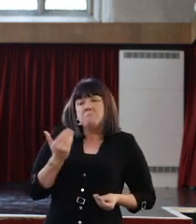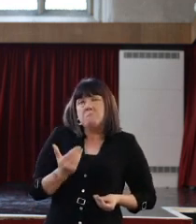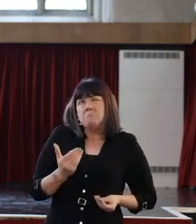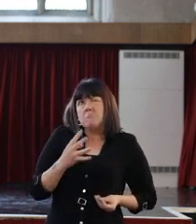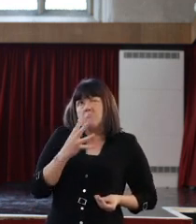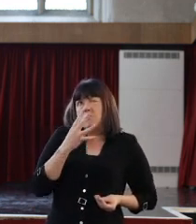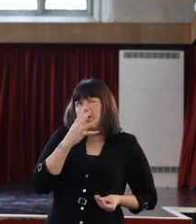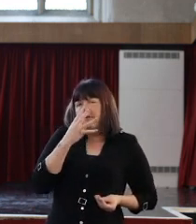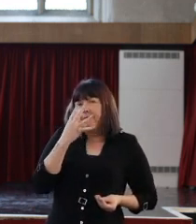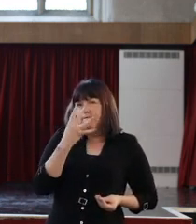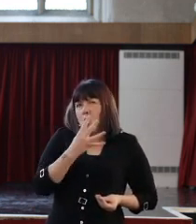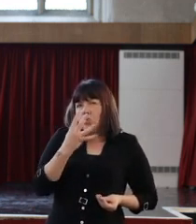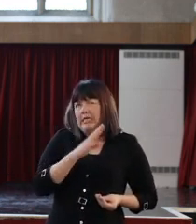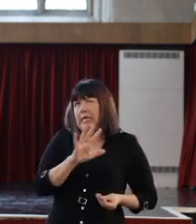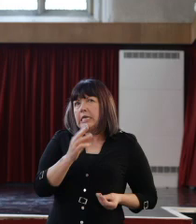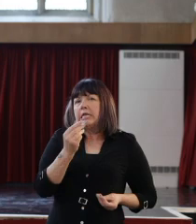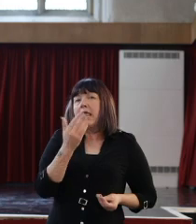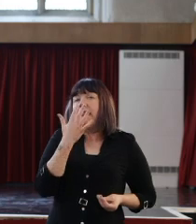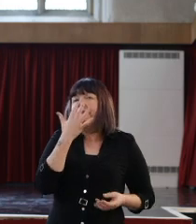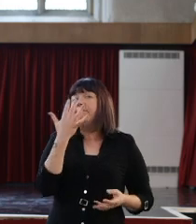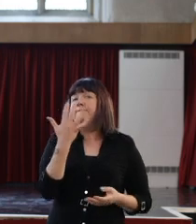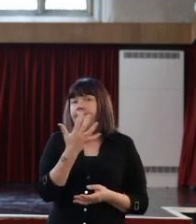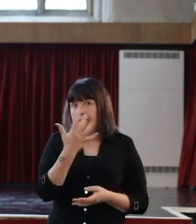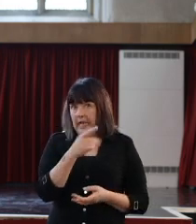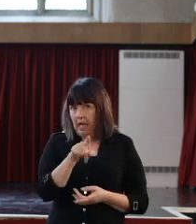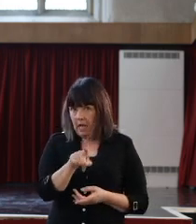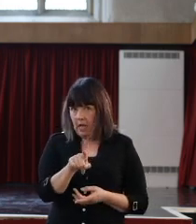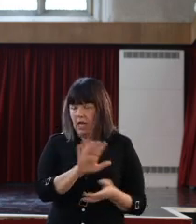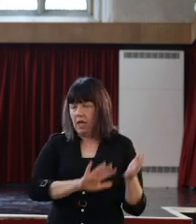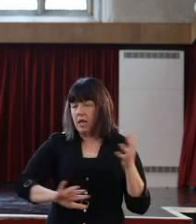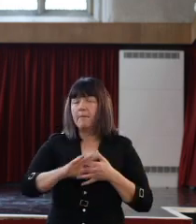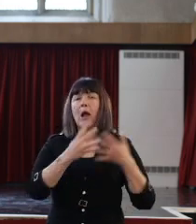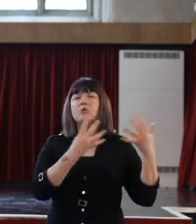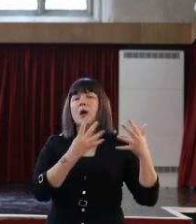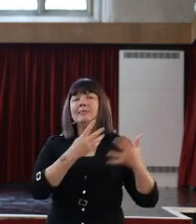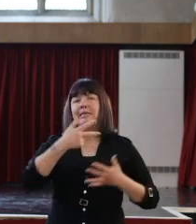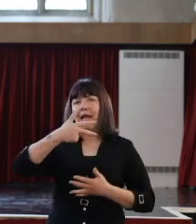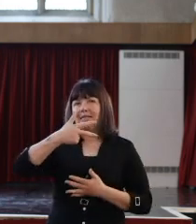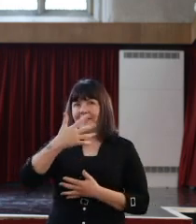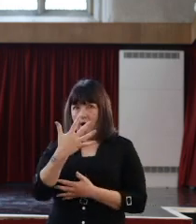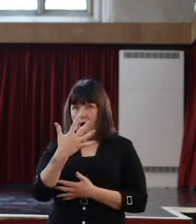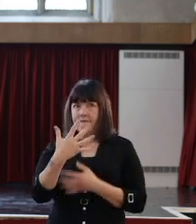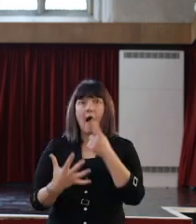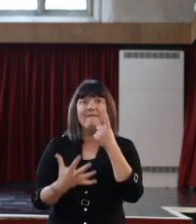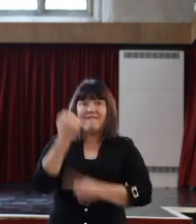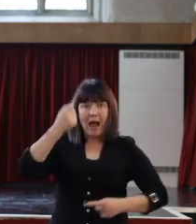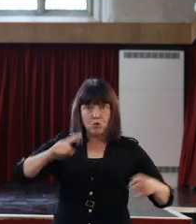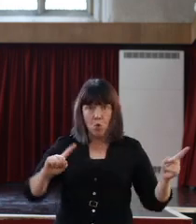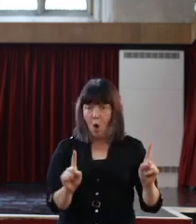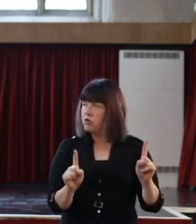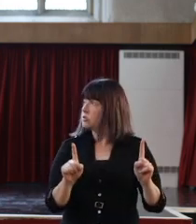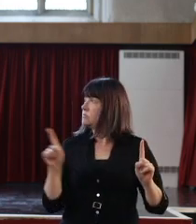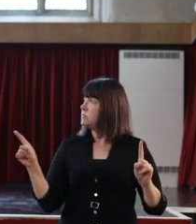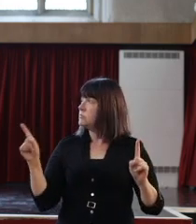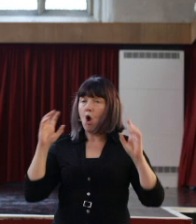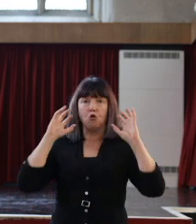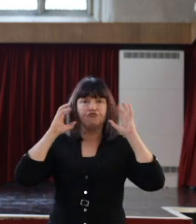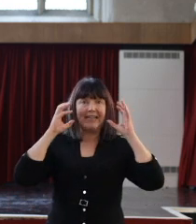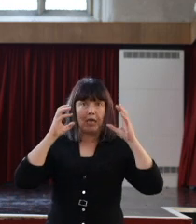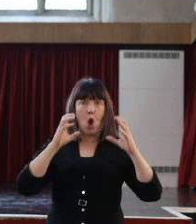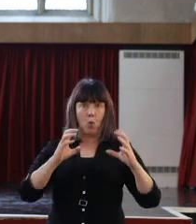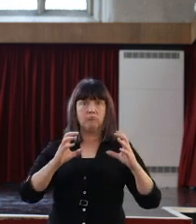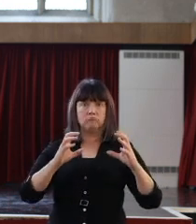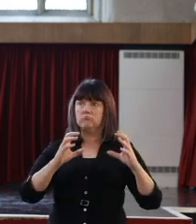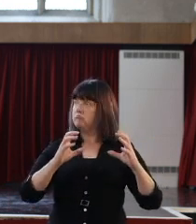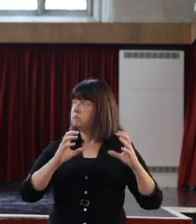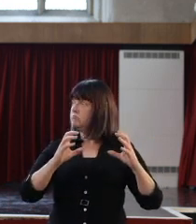14 and a half years old, I found a radio on a rubbish dump, this radio here. And there were batteries in this radio, and